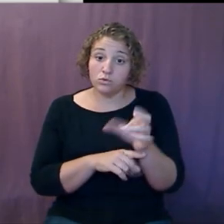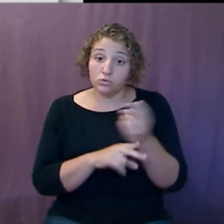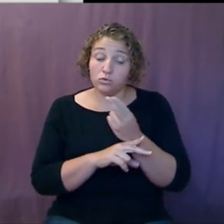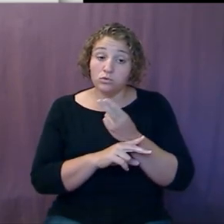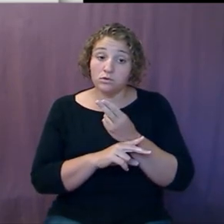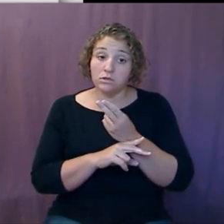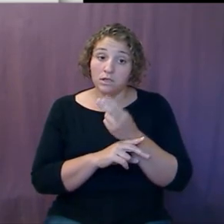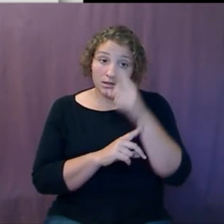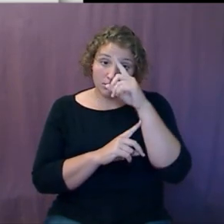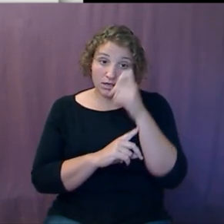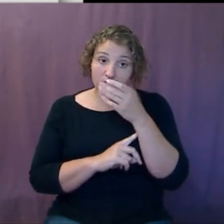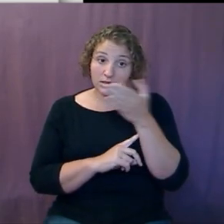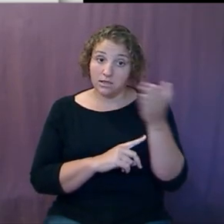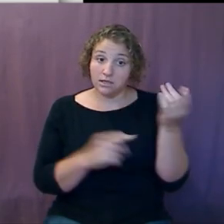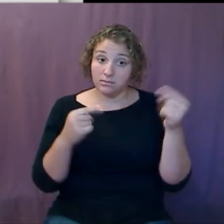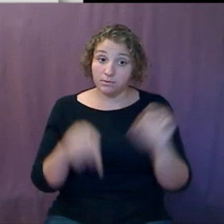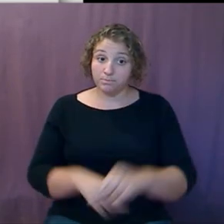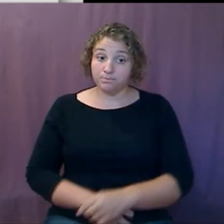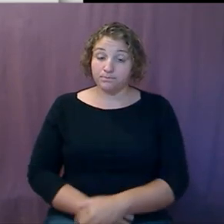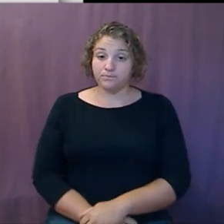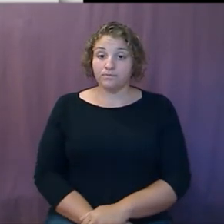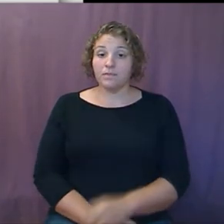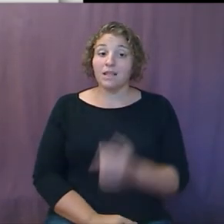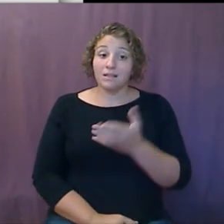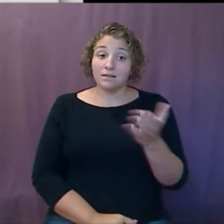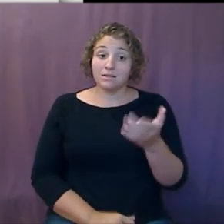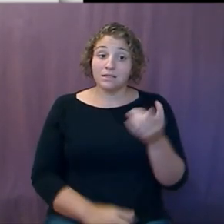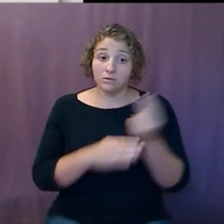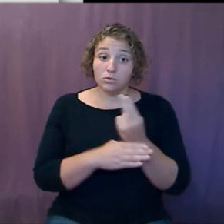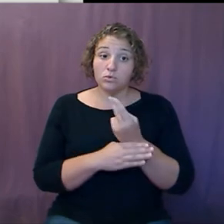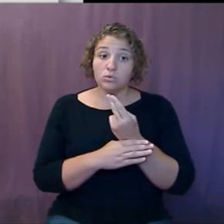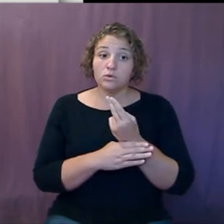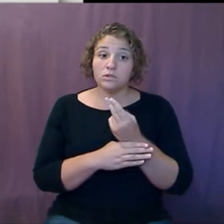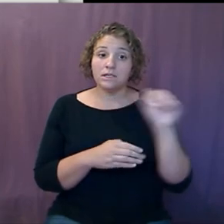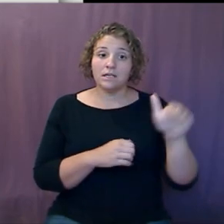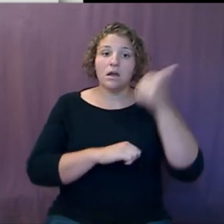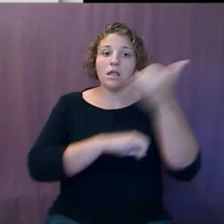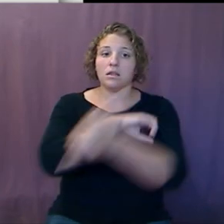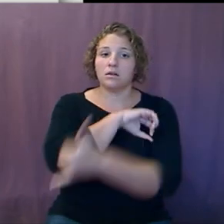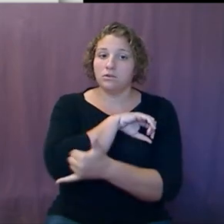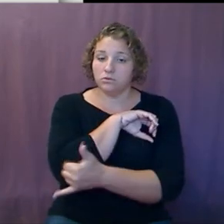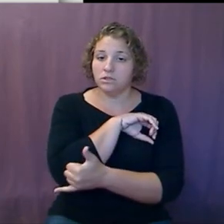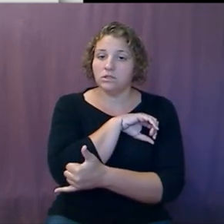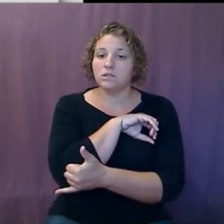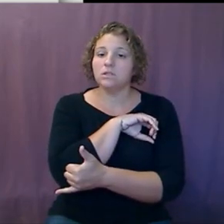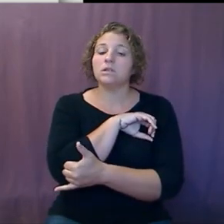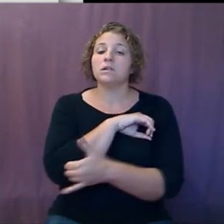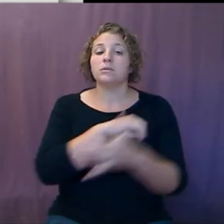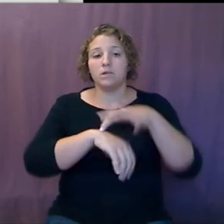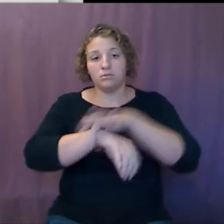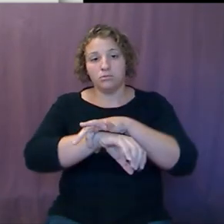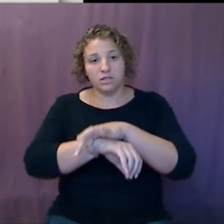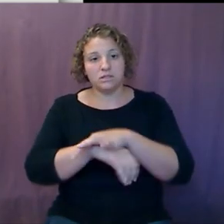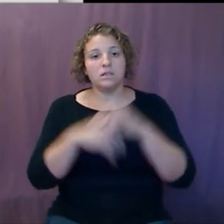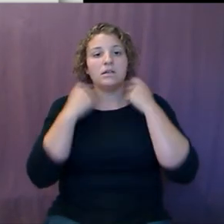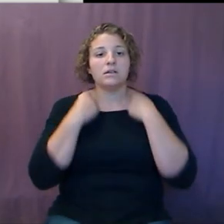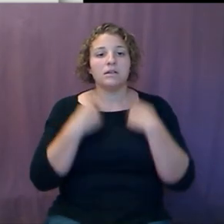because of the things going on this stuff's being used in other countries but it's a wearable bracelet necklace